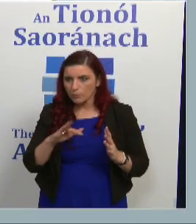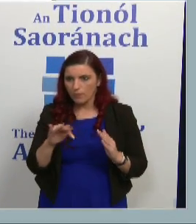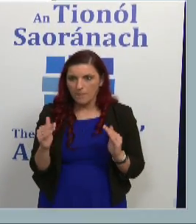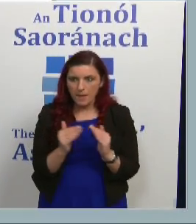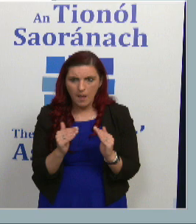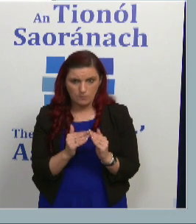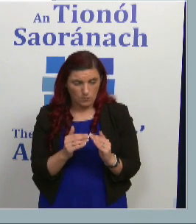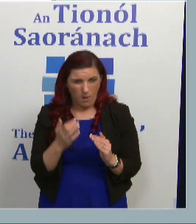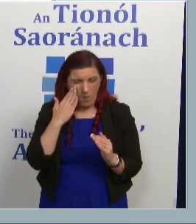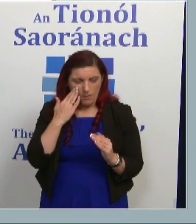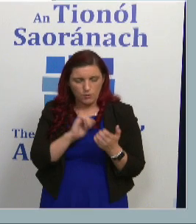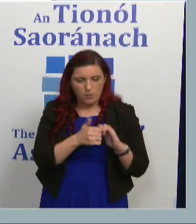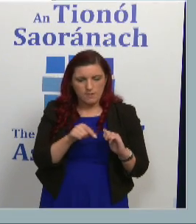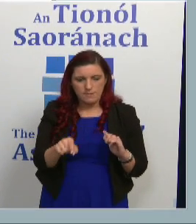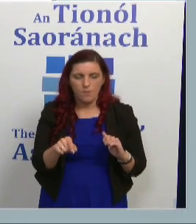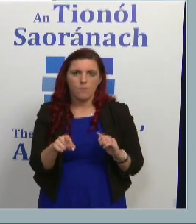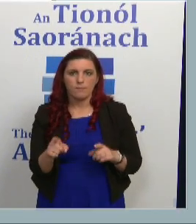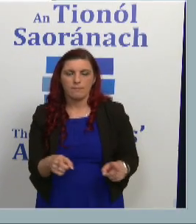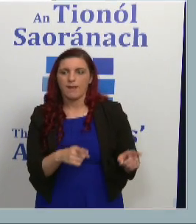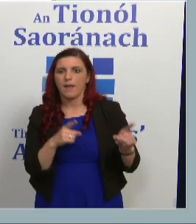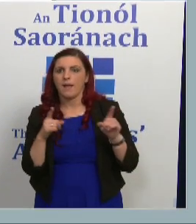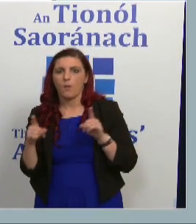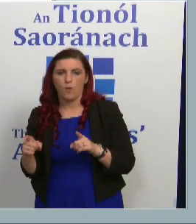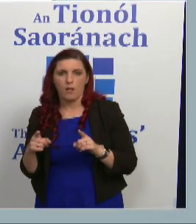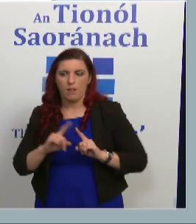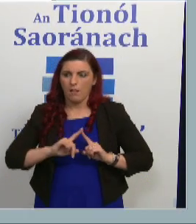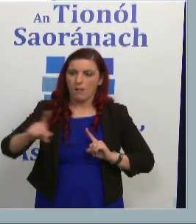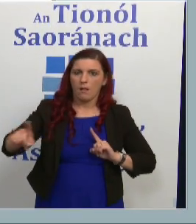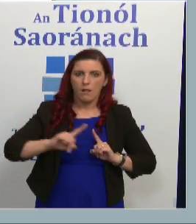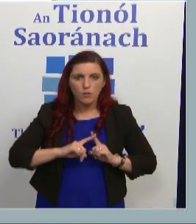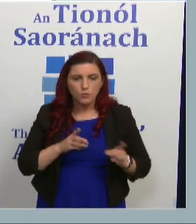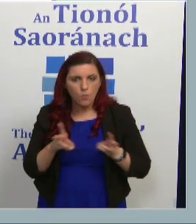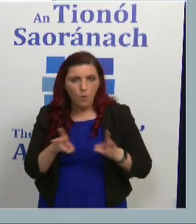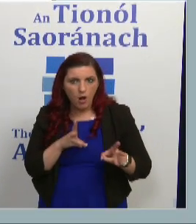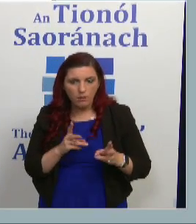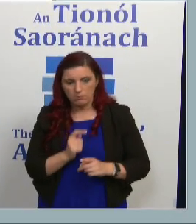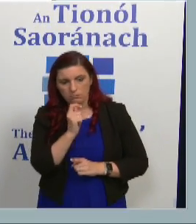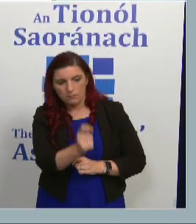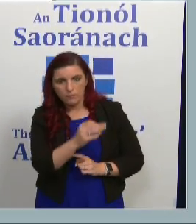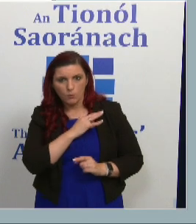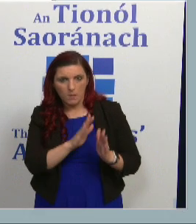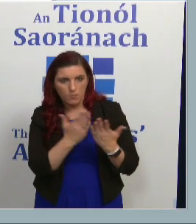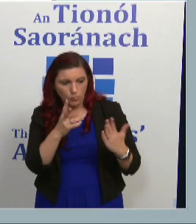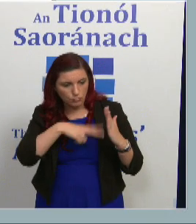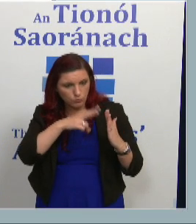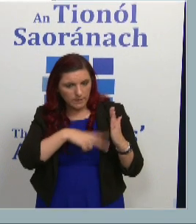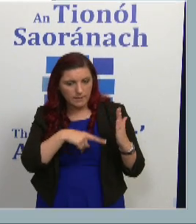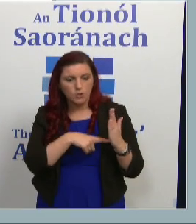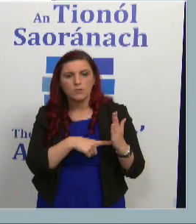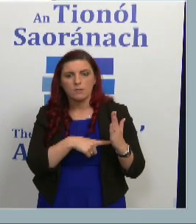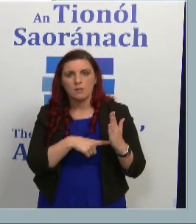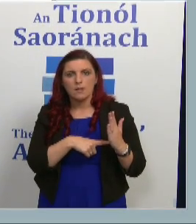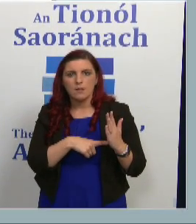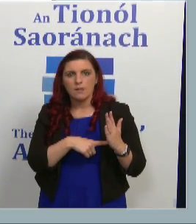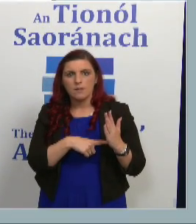that's changed. It carries him swiftly to and from work. It gives him good books to read, which still happens. Pictures